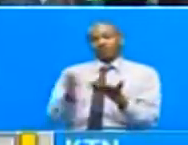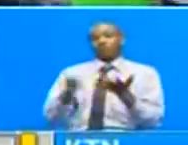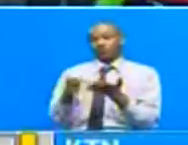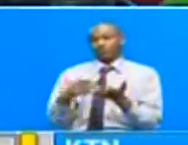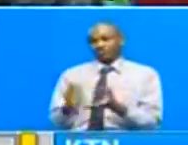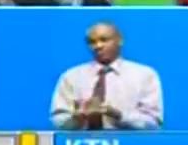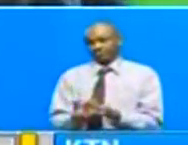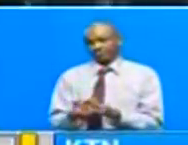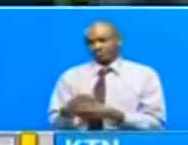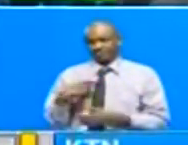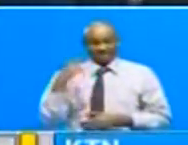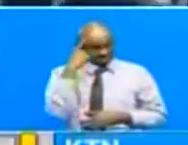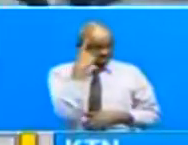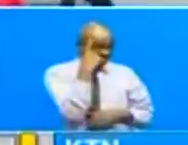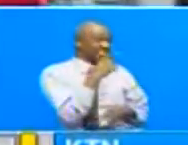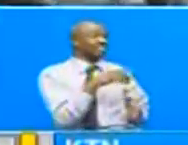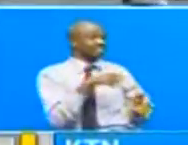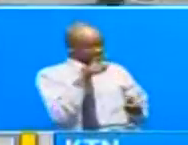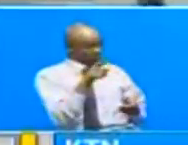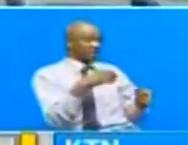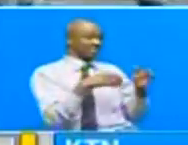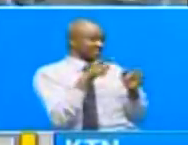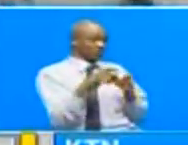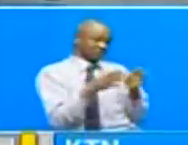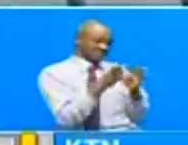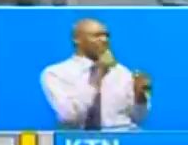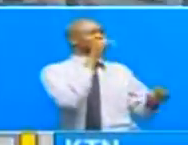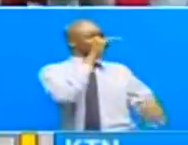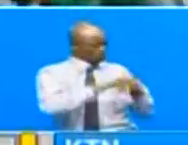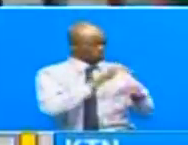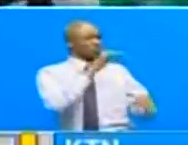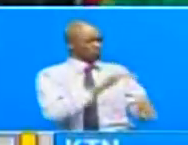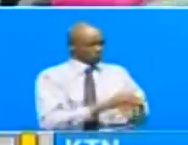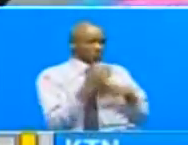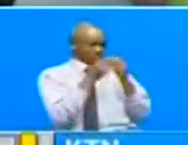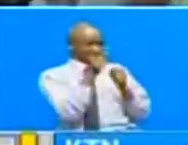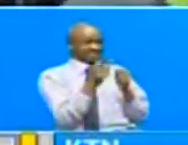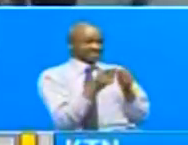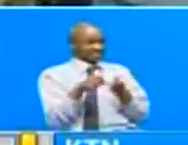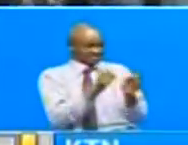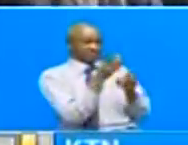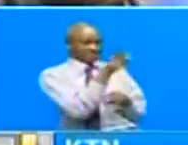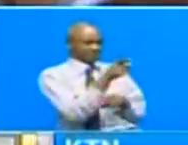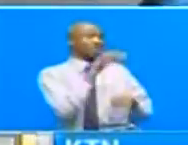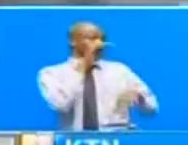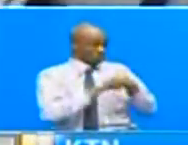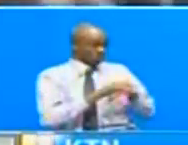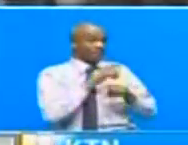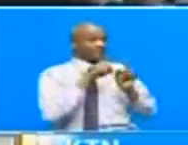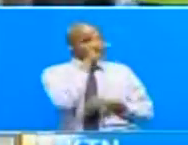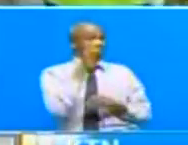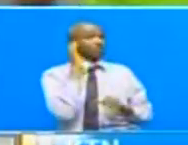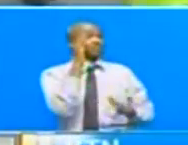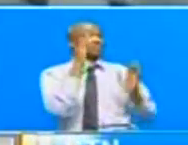No, it's value. The system itself is good. If you look at it in, entirely, it's very good. The question